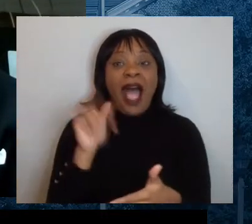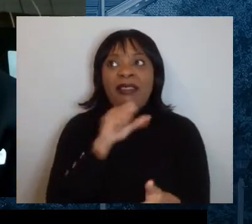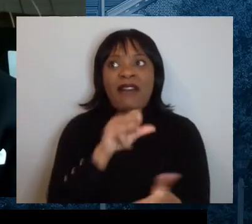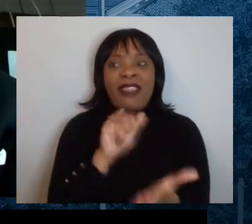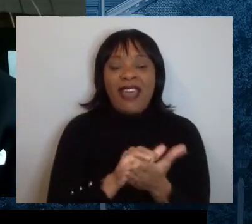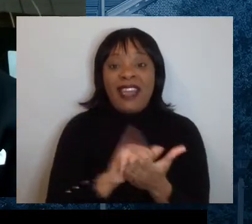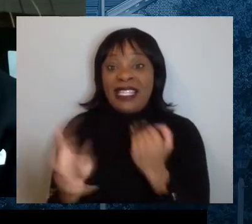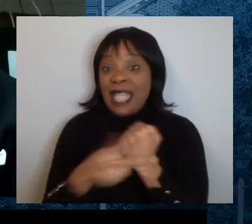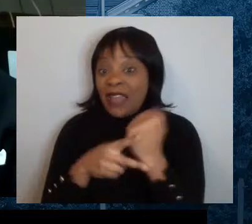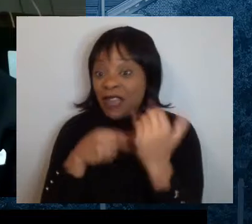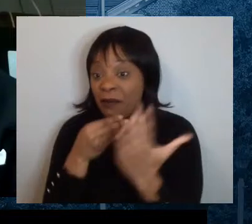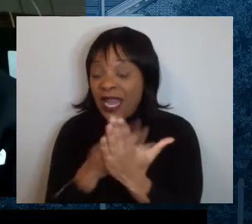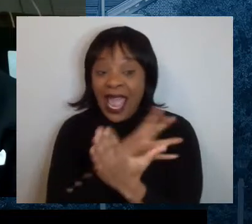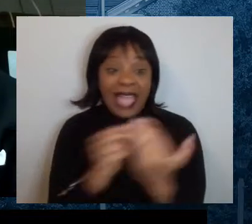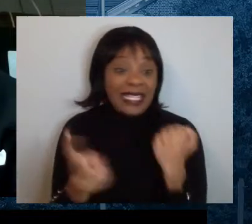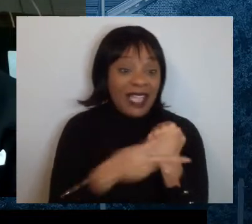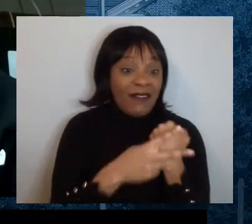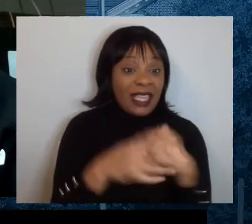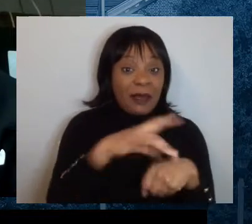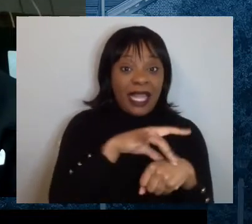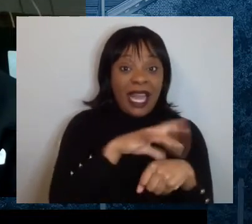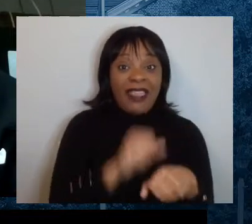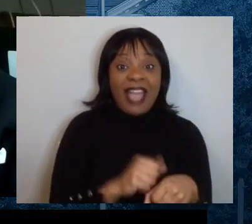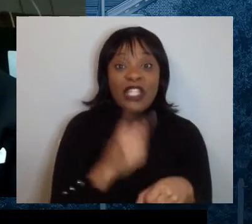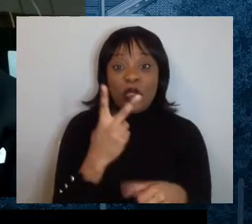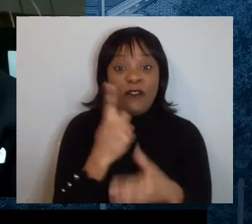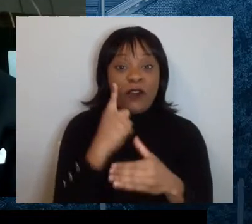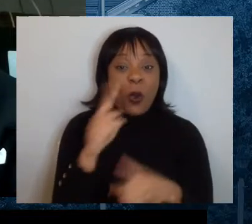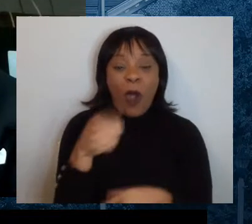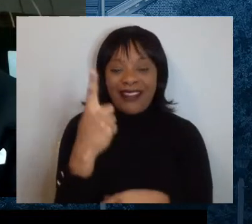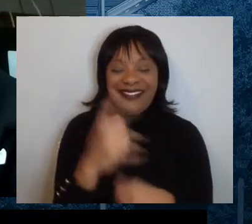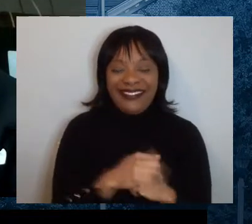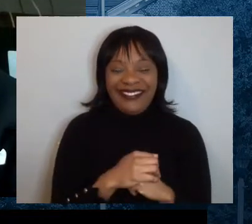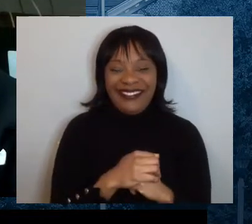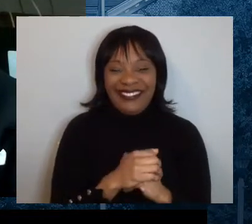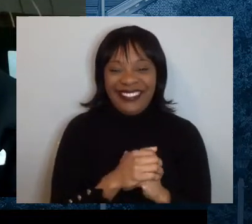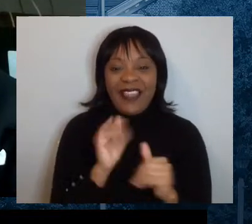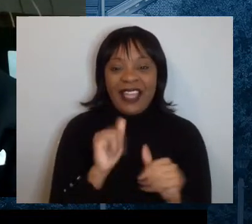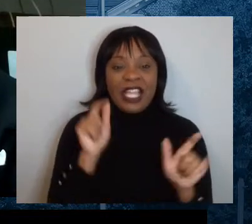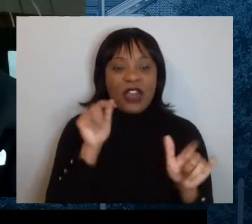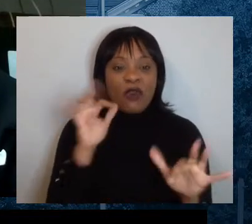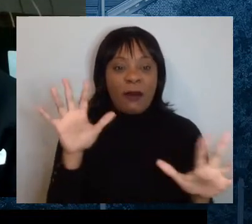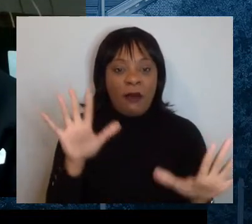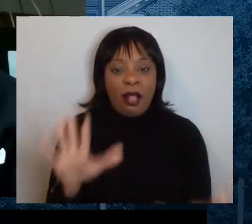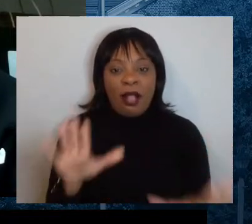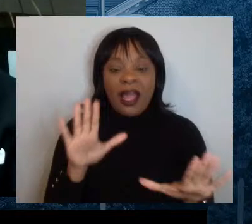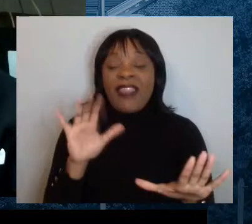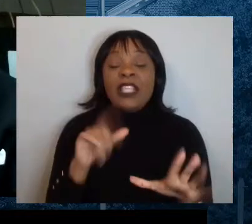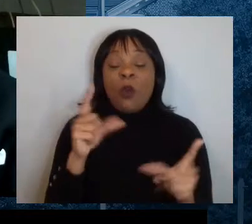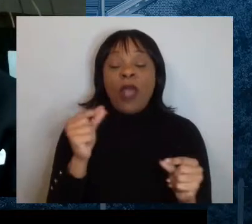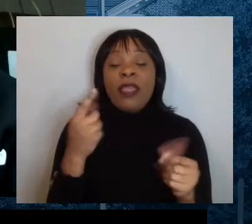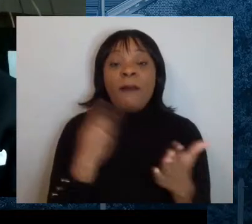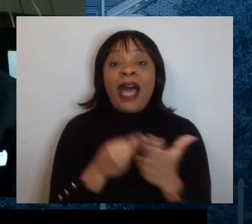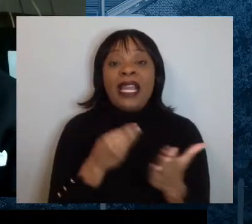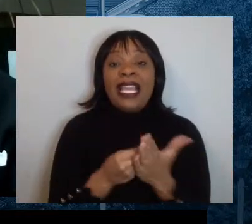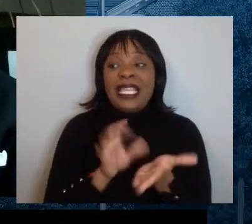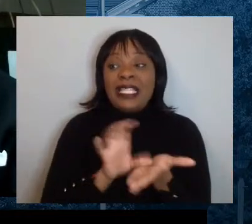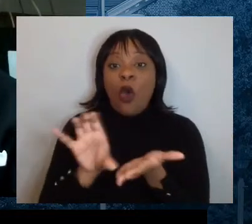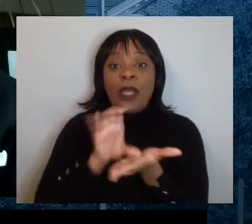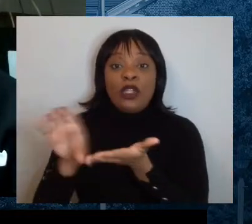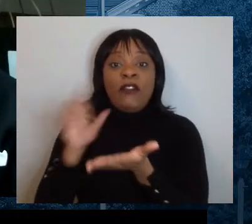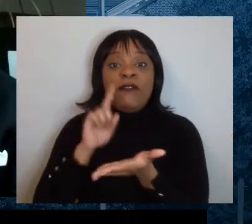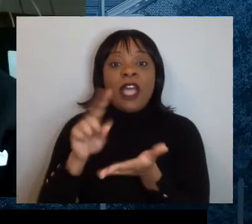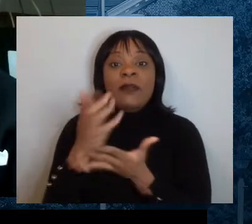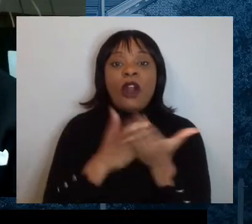the planet. It's a twofer. That is incredible. That's what this money goes to as part of the American Rescue Plan.